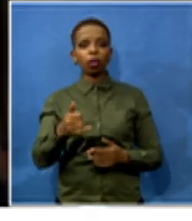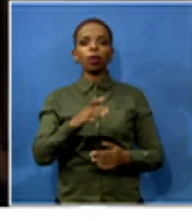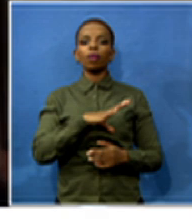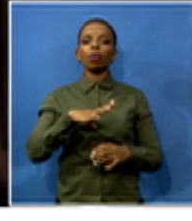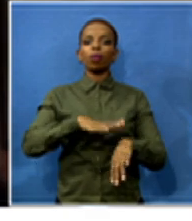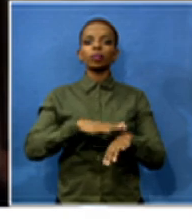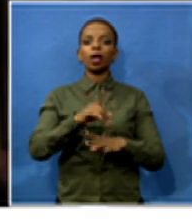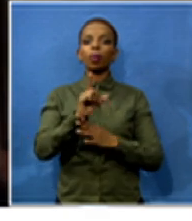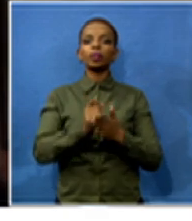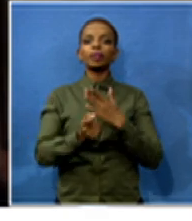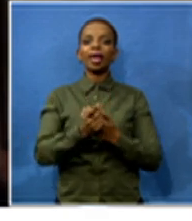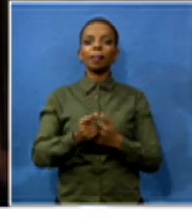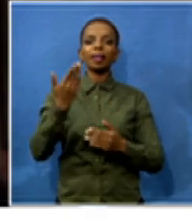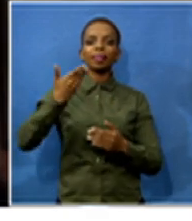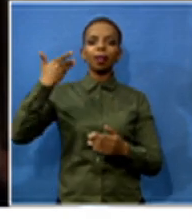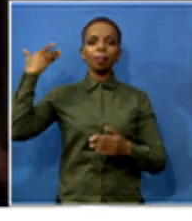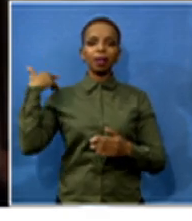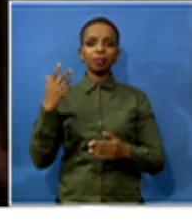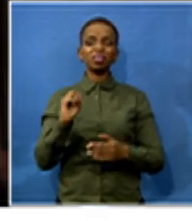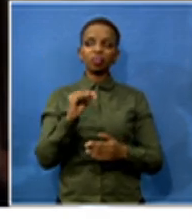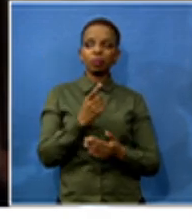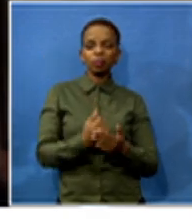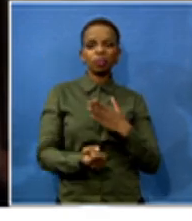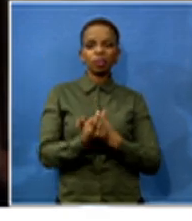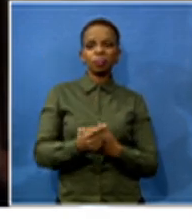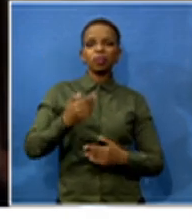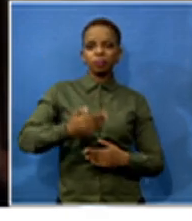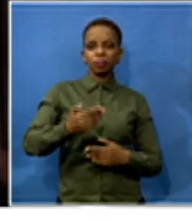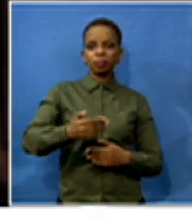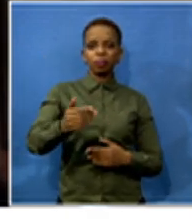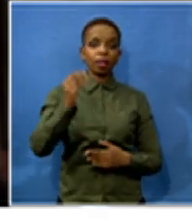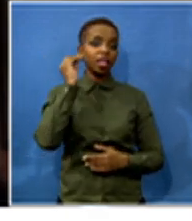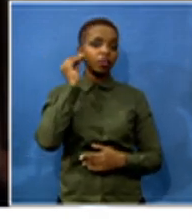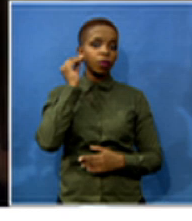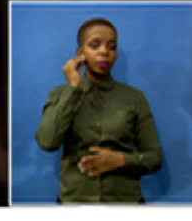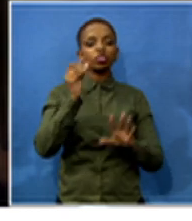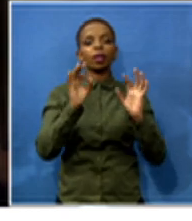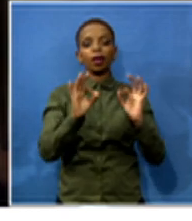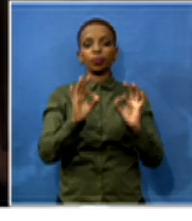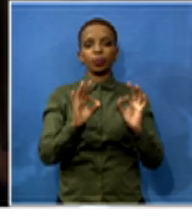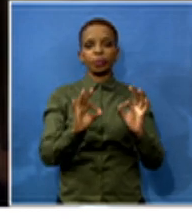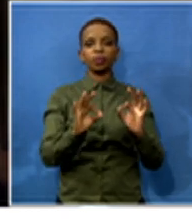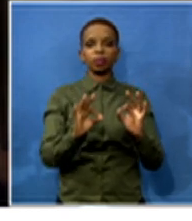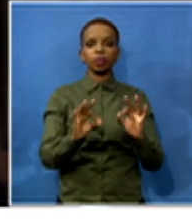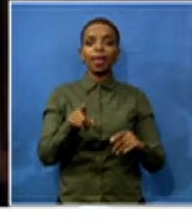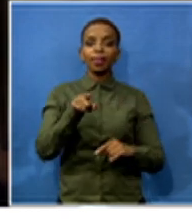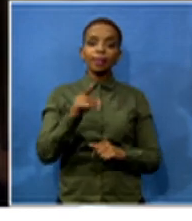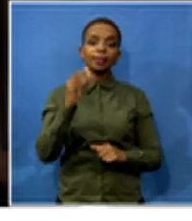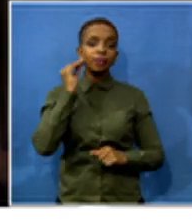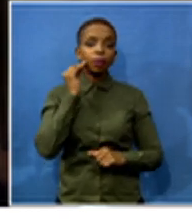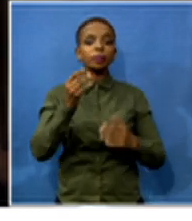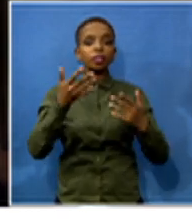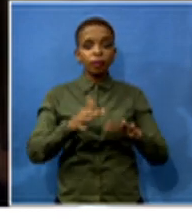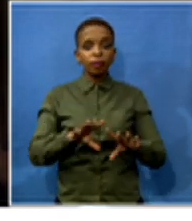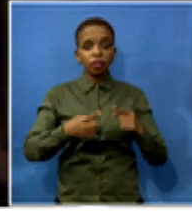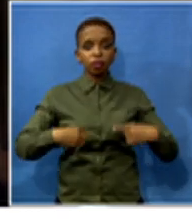in the past. So we're quite confident that the information is quite accurate. And we've contributed this information